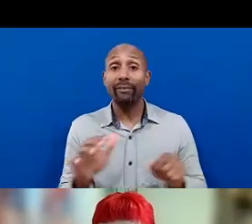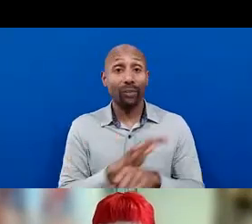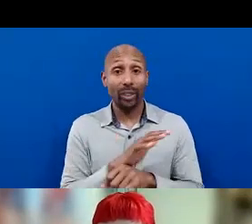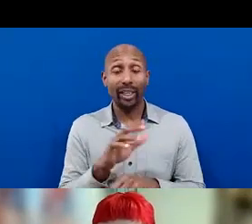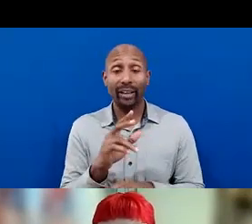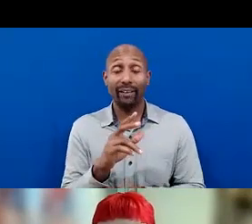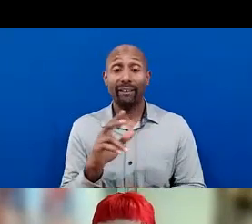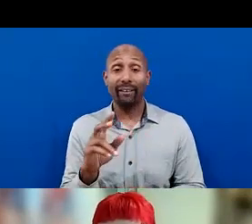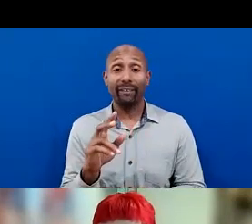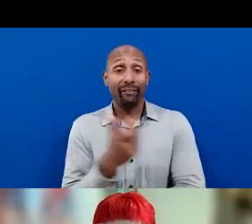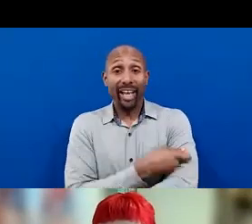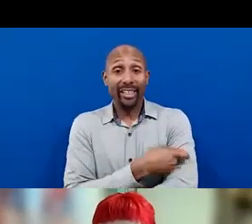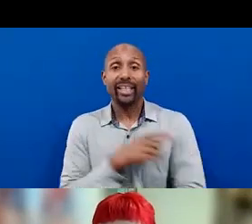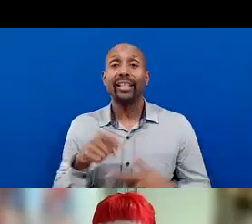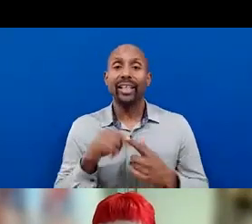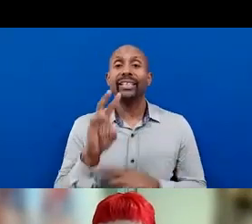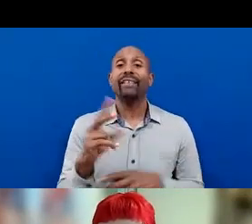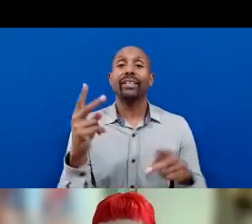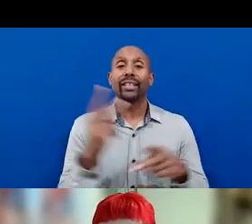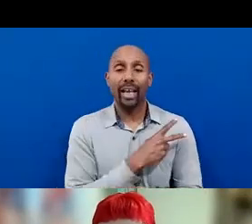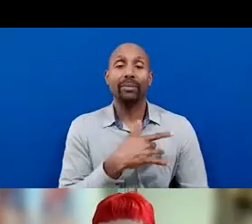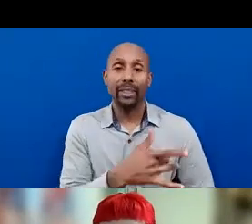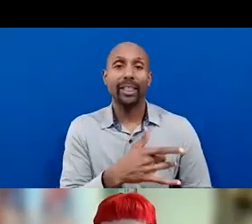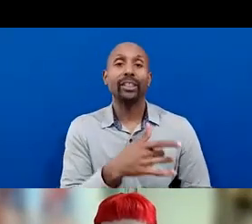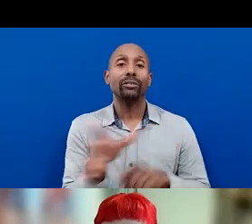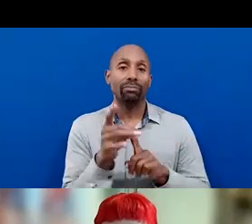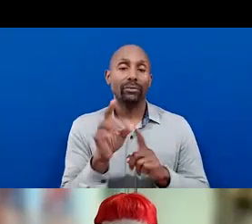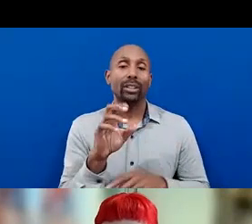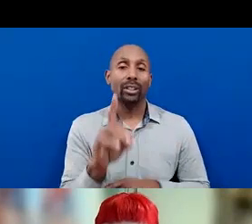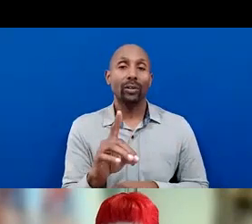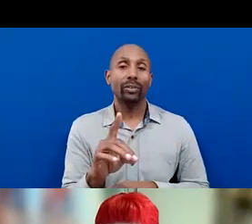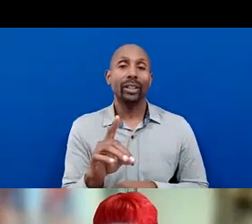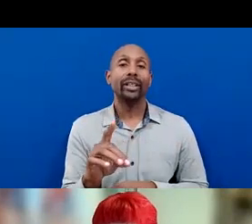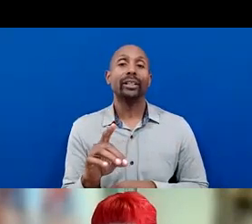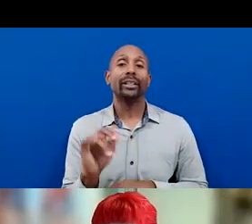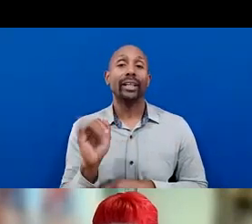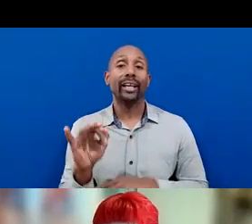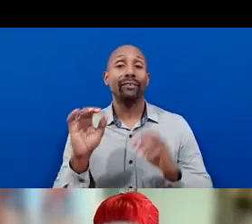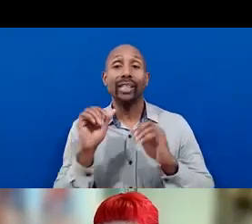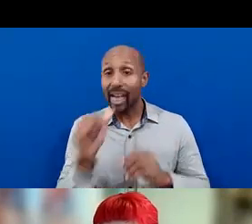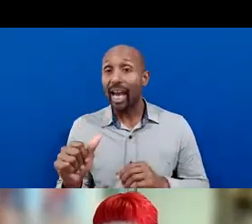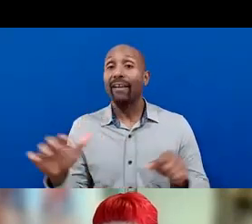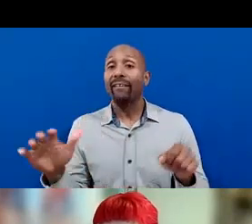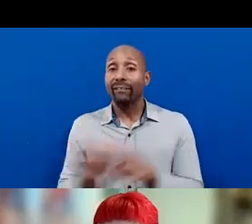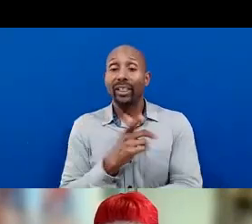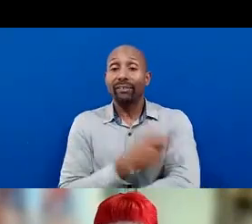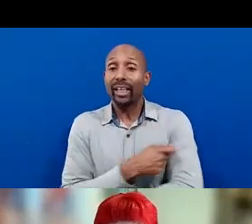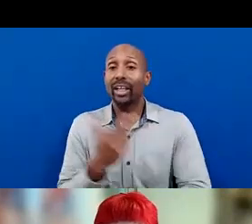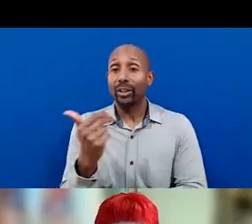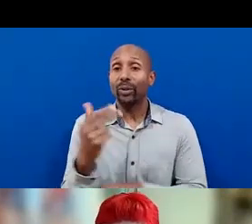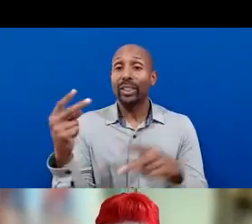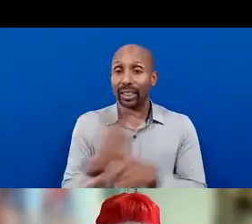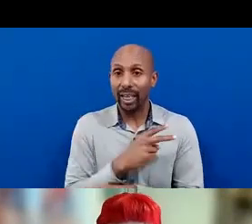from COVID than folks who are up to date on their vaccines. I hate